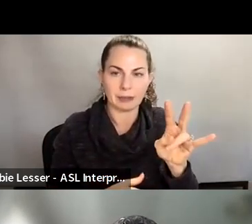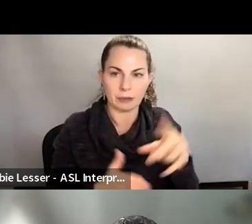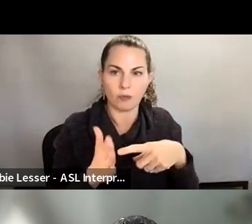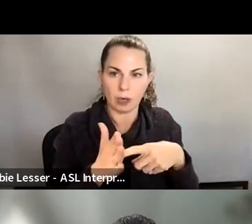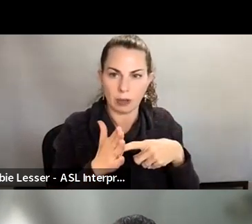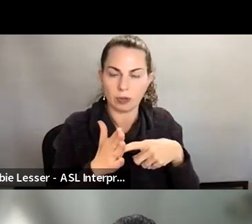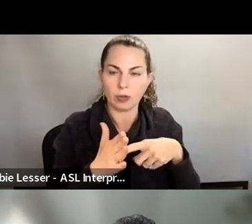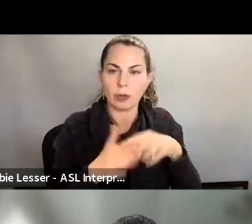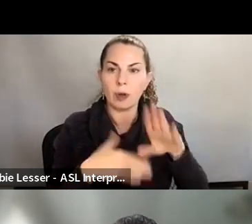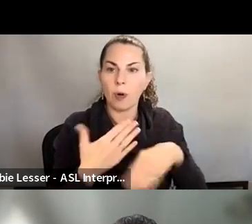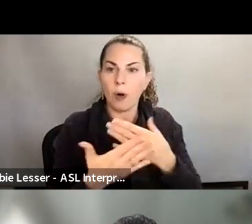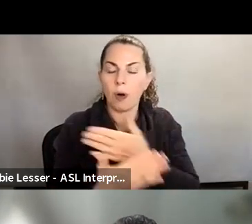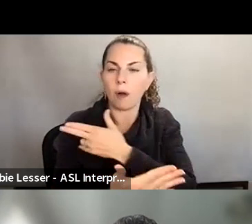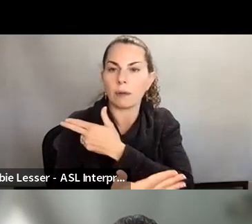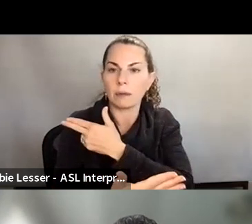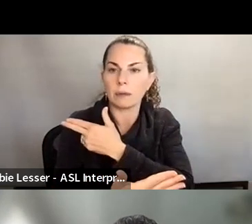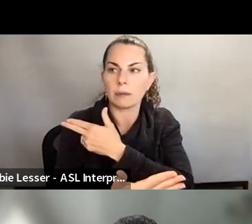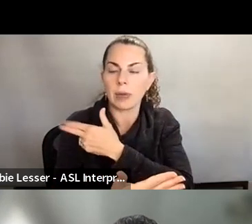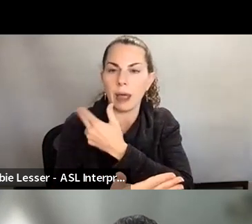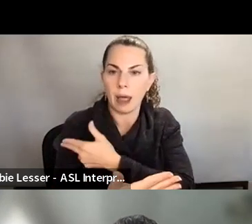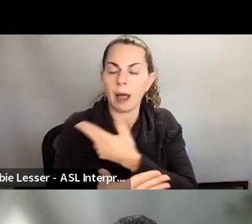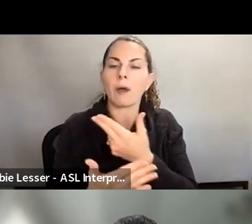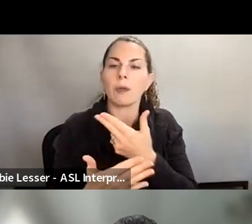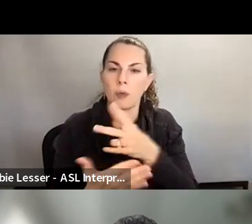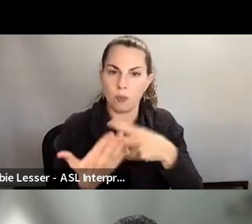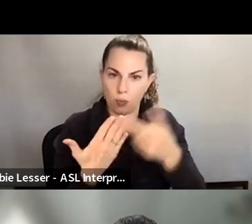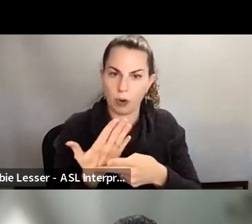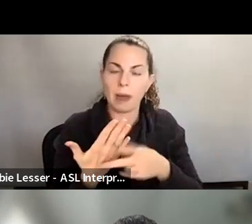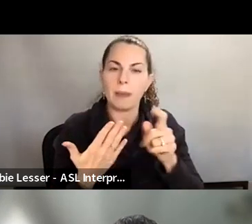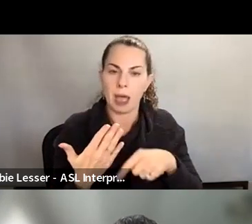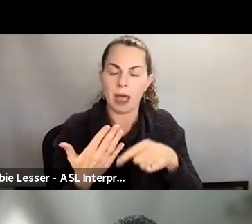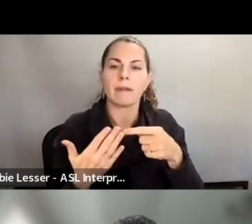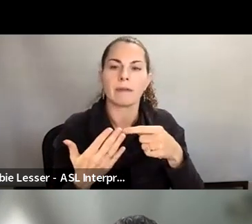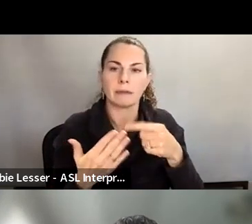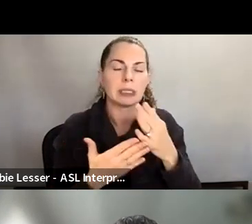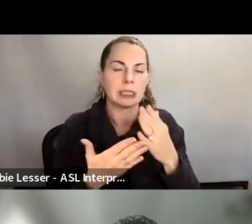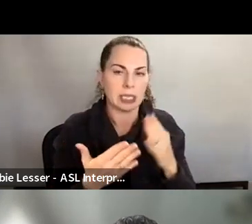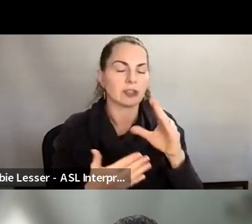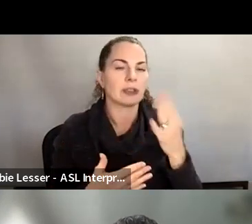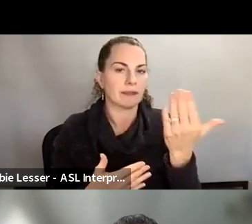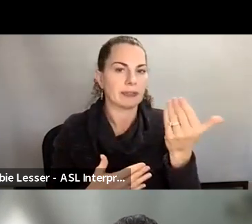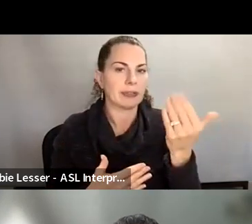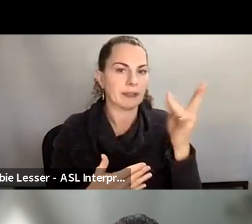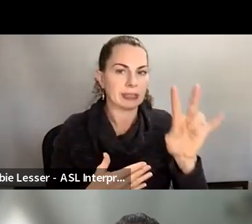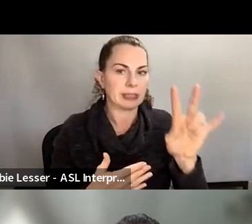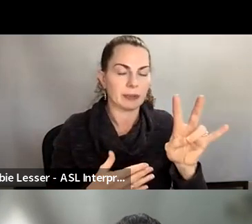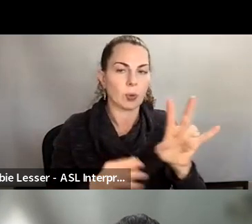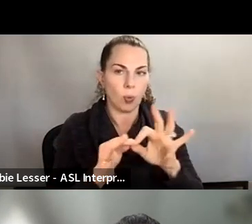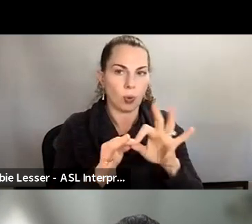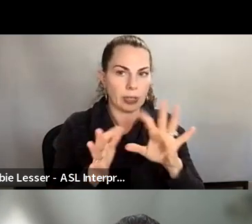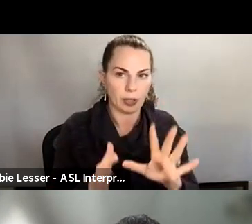health program or activity have a section 1557 coordinator. And so, ideally that person is